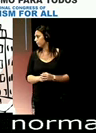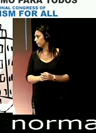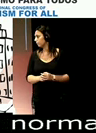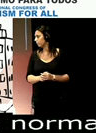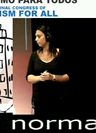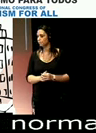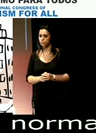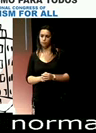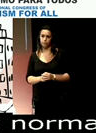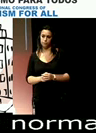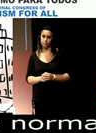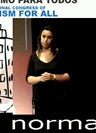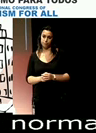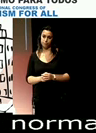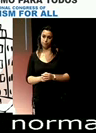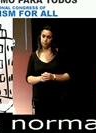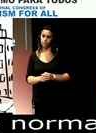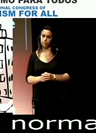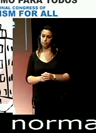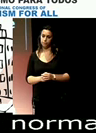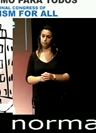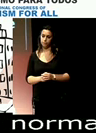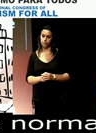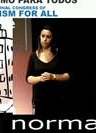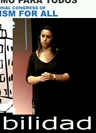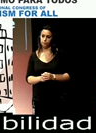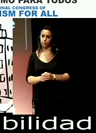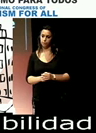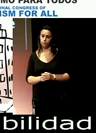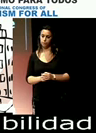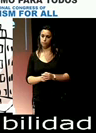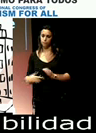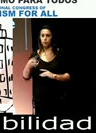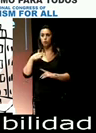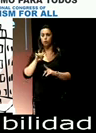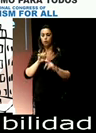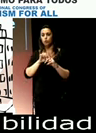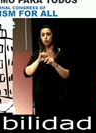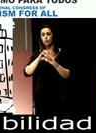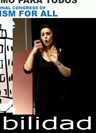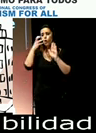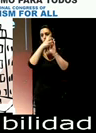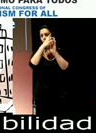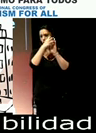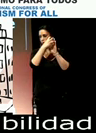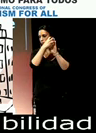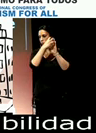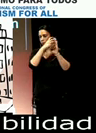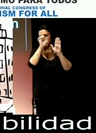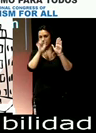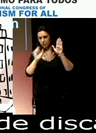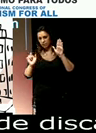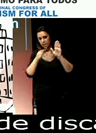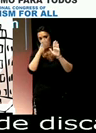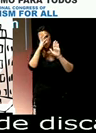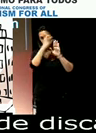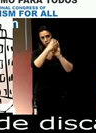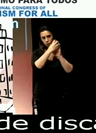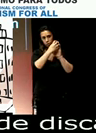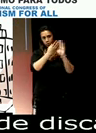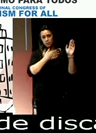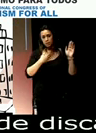wheelchair, that is in Italy, but in many countries. Instead, you need to be clear that the wheelchair